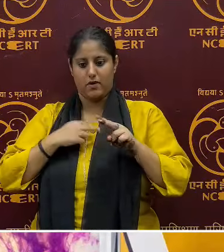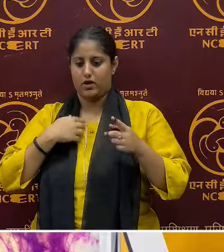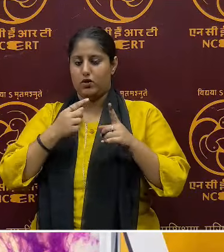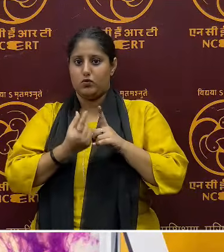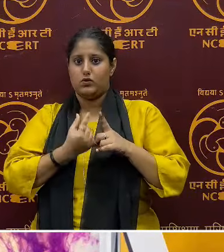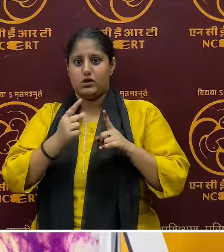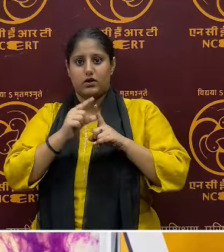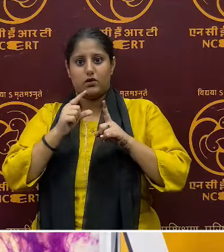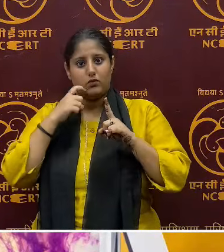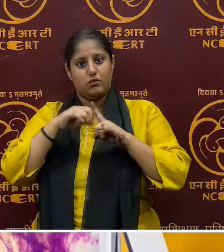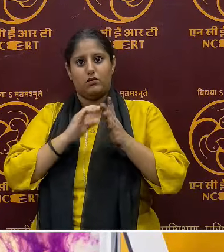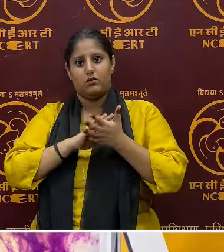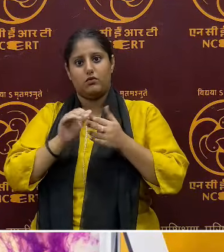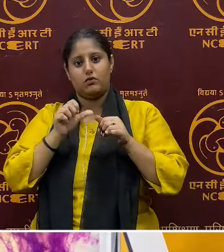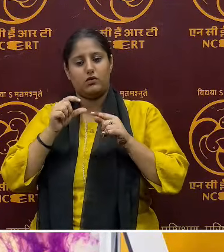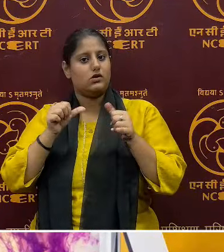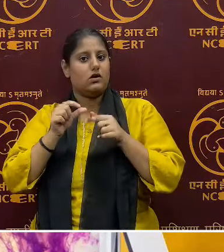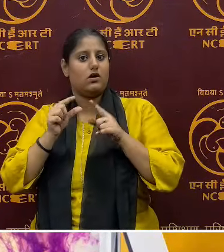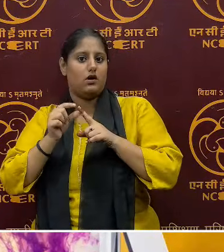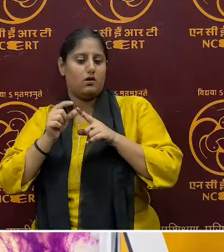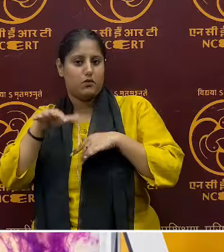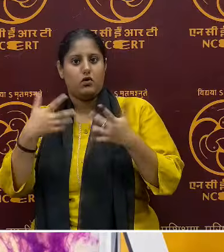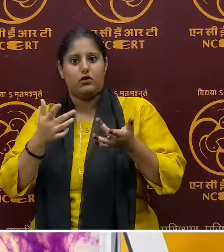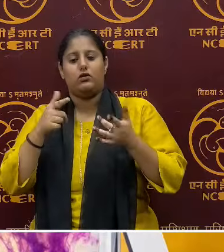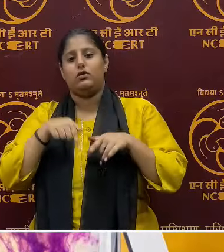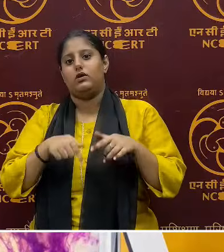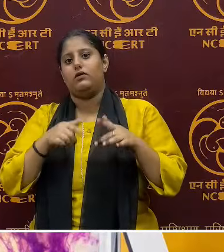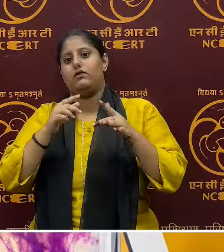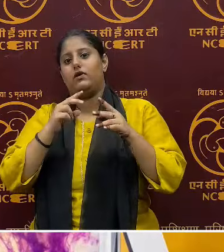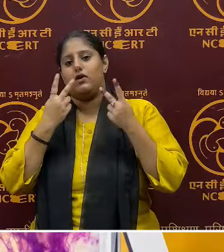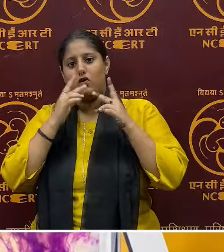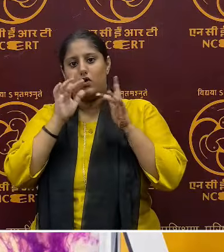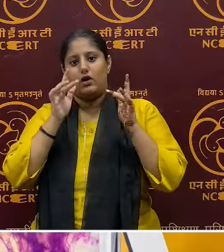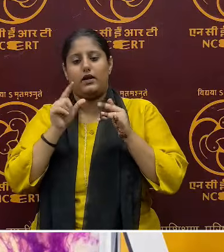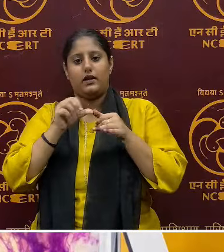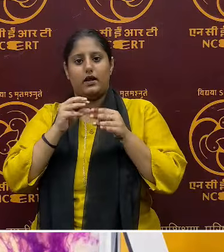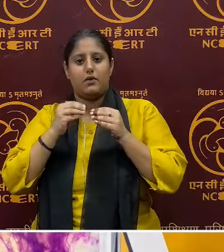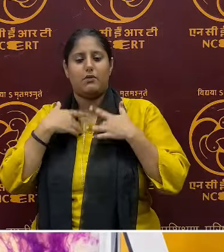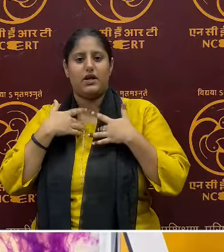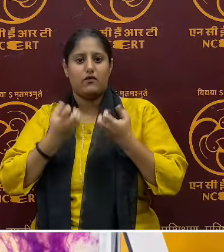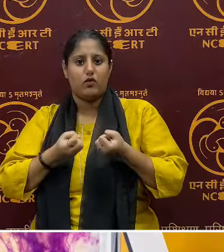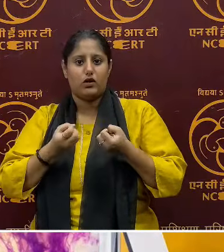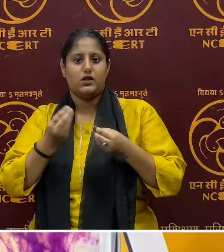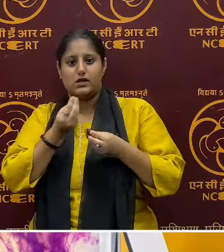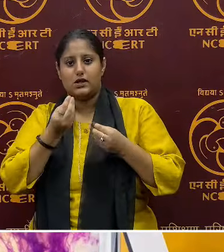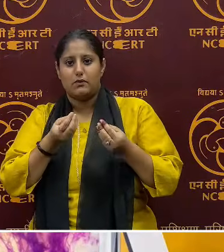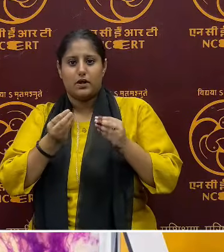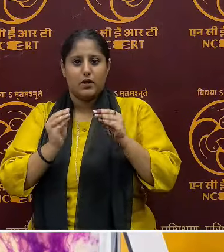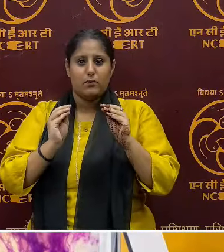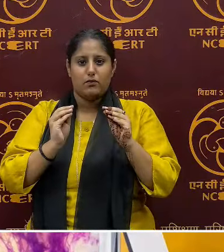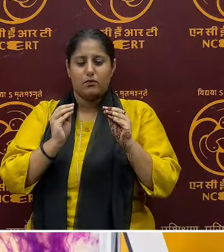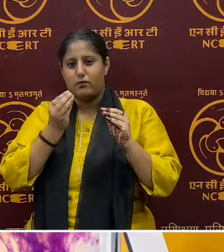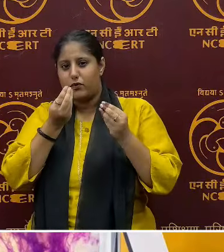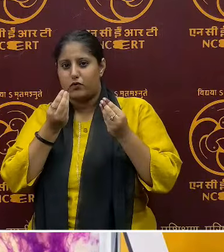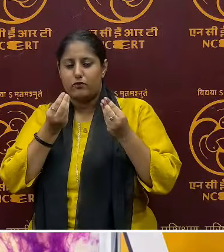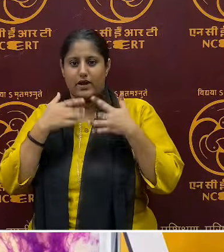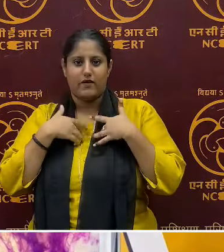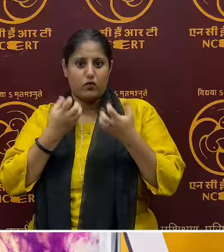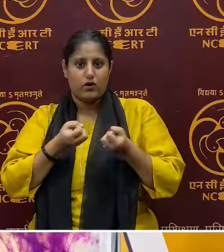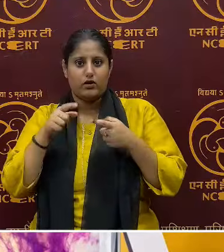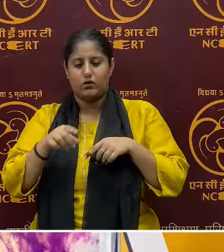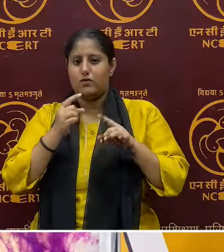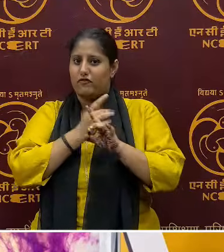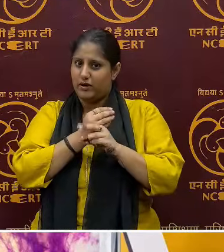labs, but I want these virtual labs to have some kind of improvement, you know. So can I share my feedback with you? Yes, of course, you